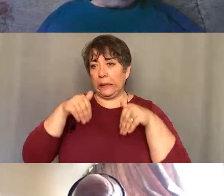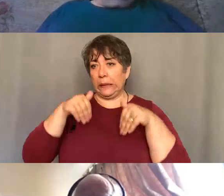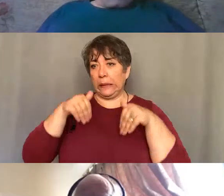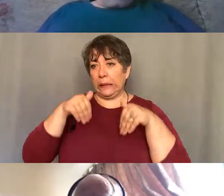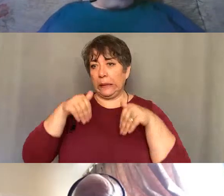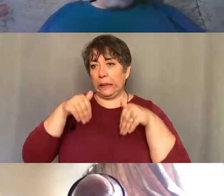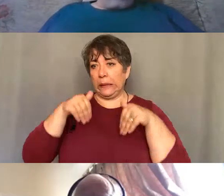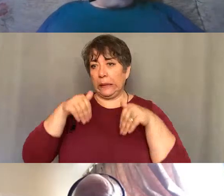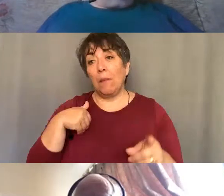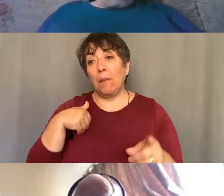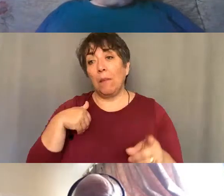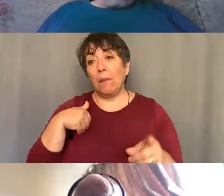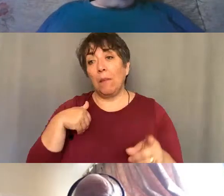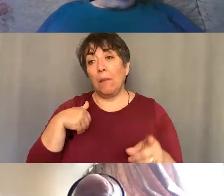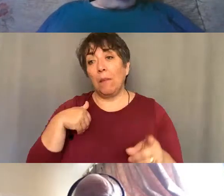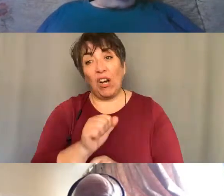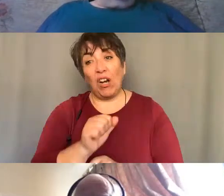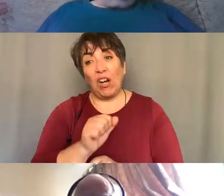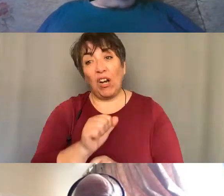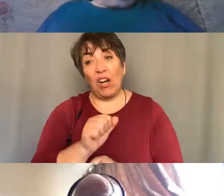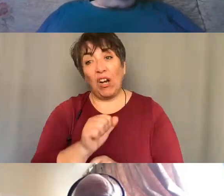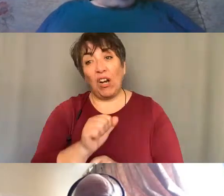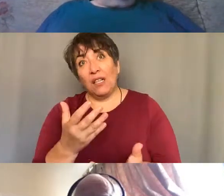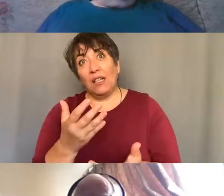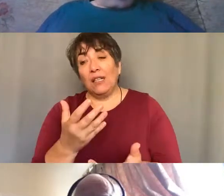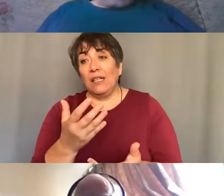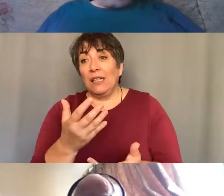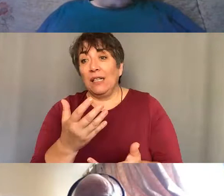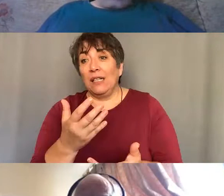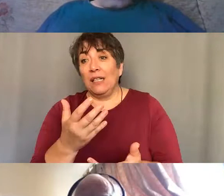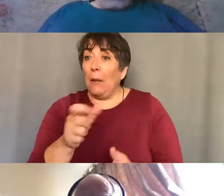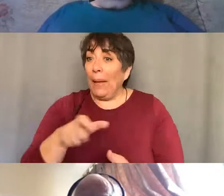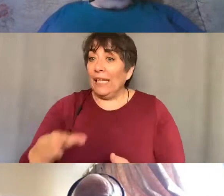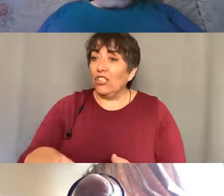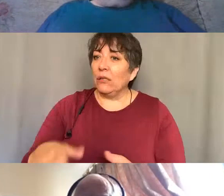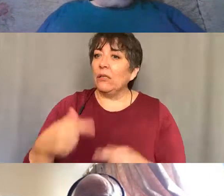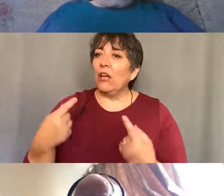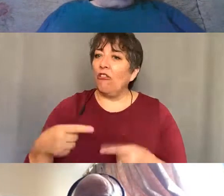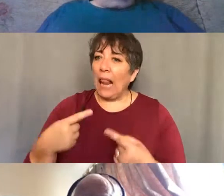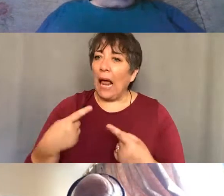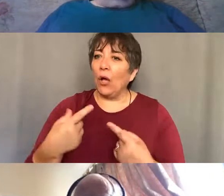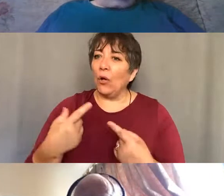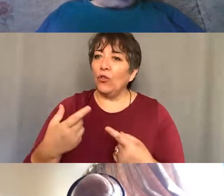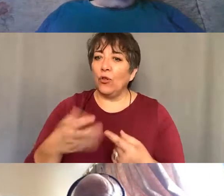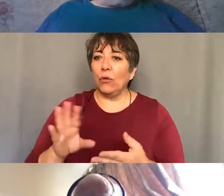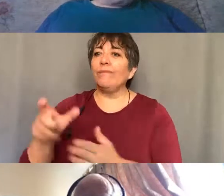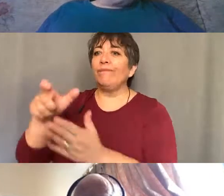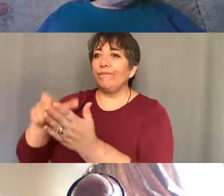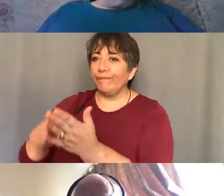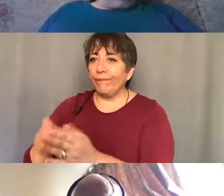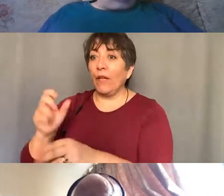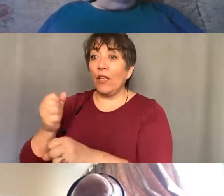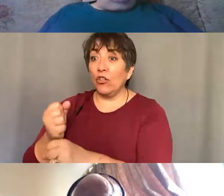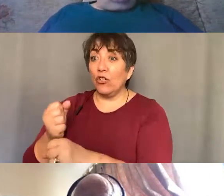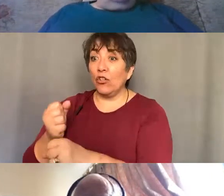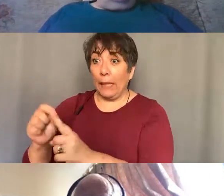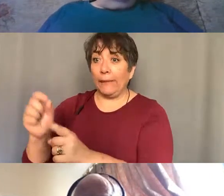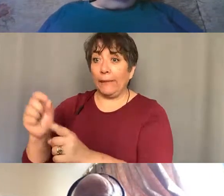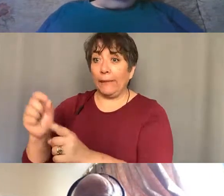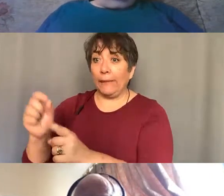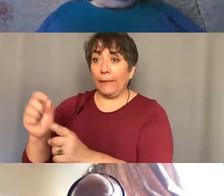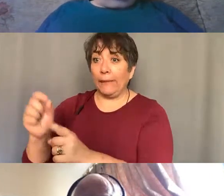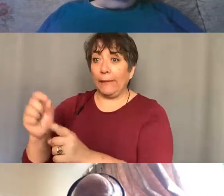whether you're able to be a dispensing patient or not, and which criteria mean that something can be dispensed by the practice for you if you're